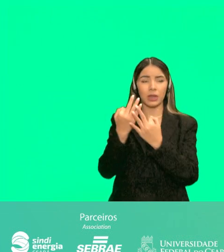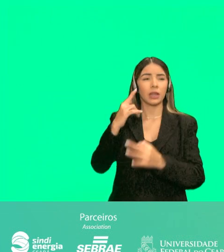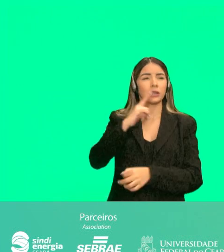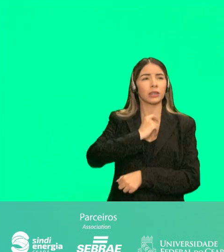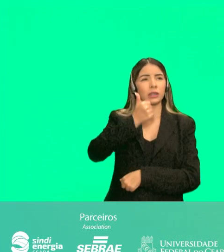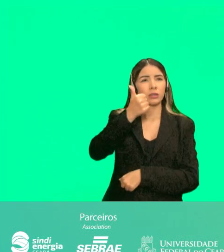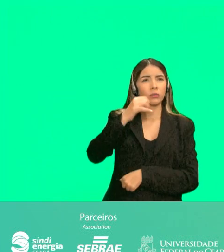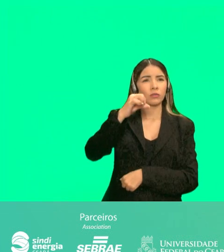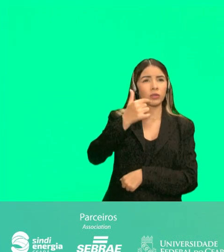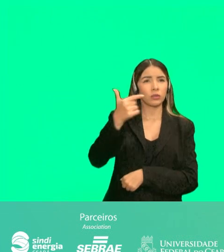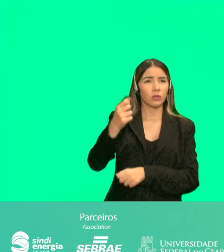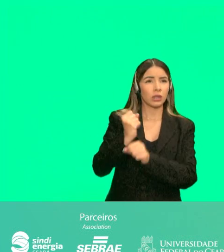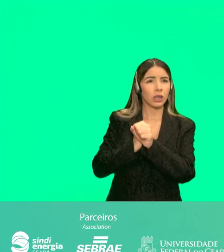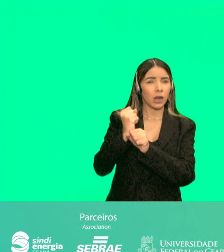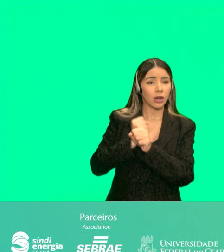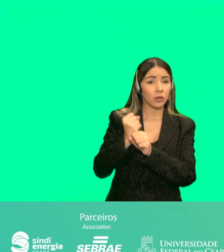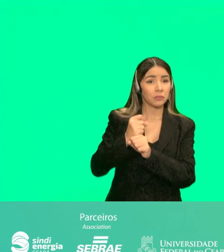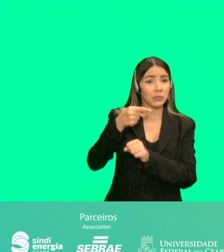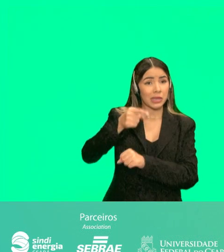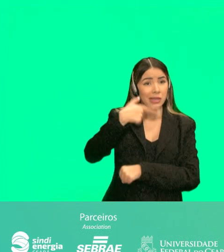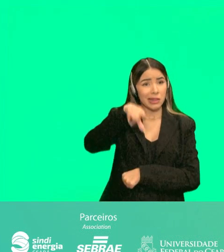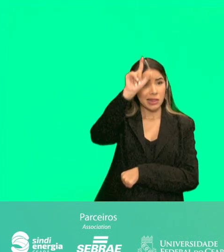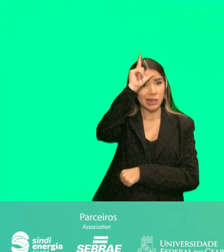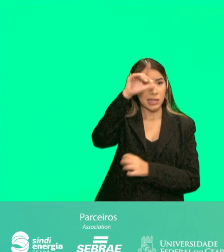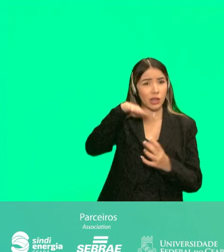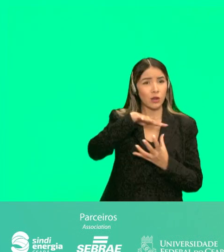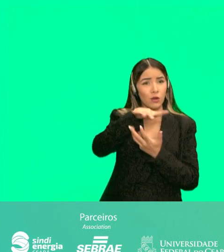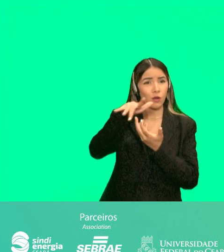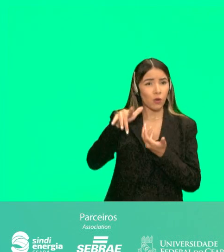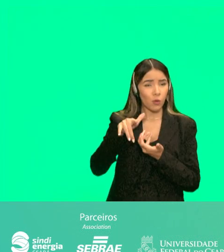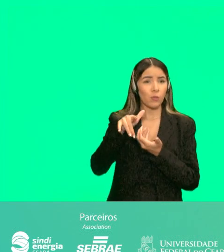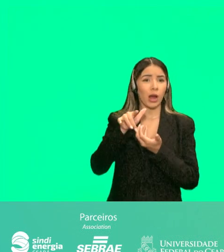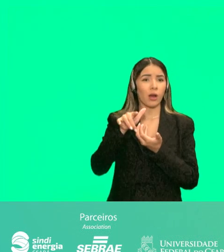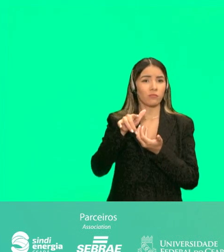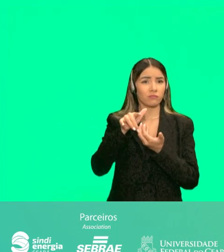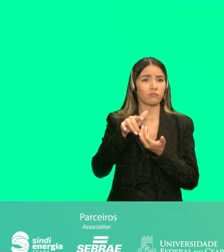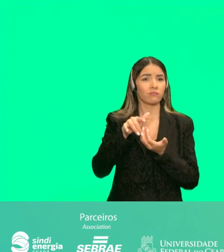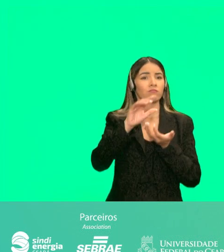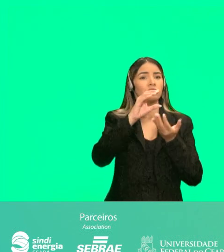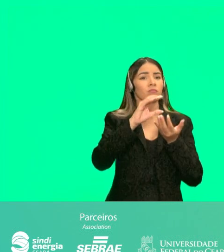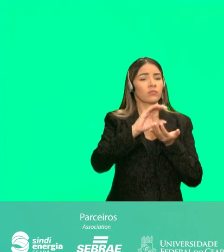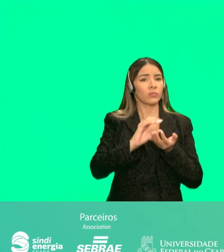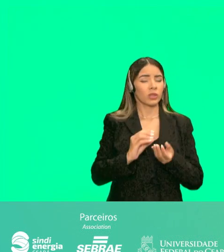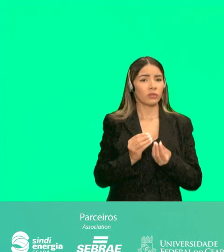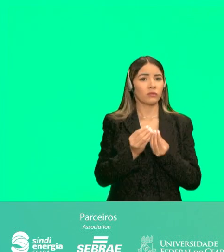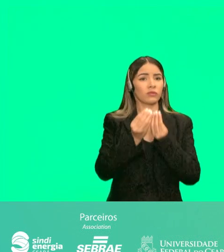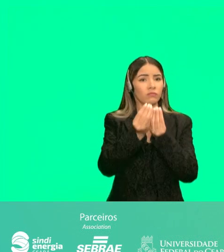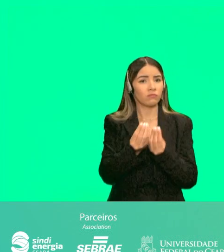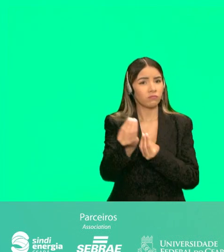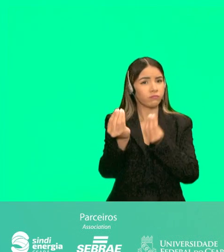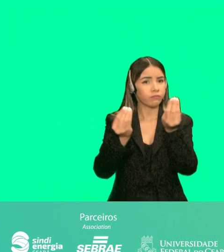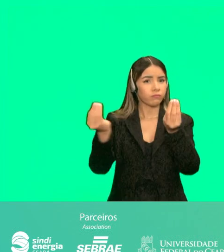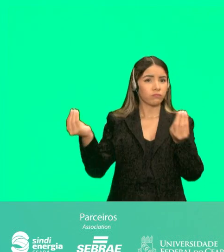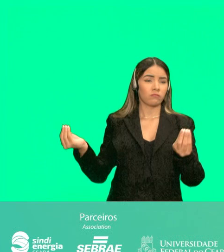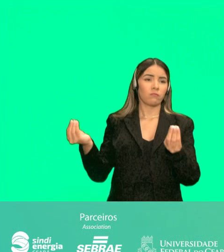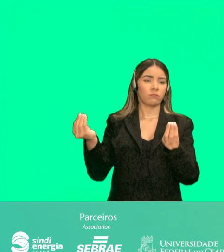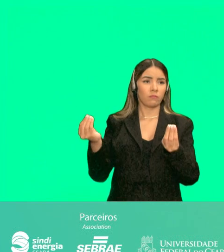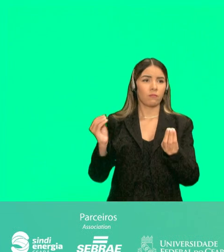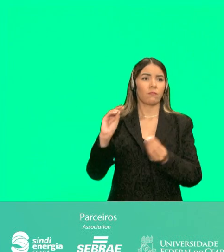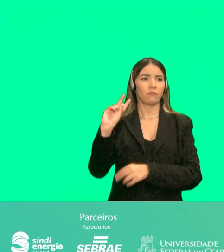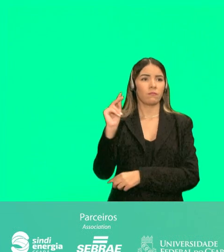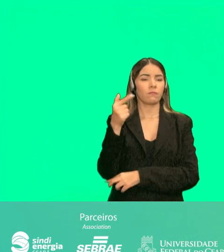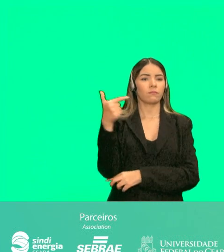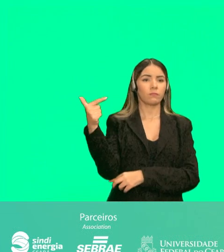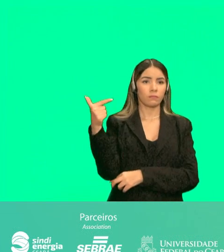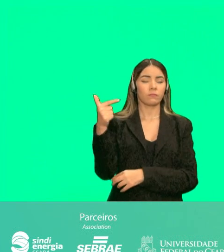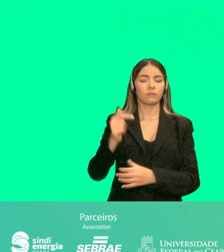anos, years of líder history, a global global leader no in industrial fornecimento de processes, mainly compressores to para os hydrogen. processos industriais, principalmente para o Some hidrogênio. clients